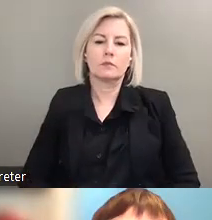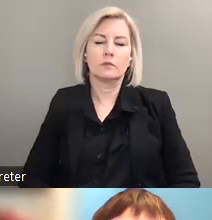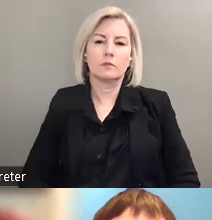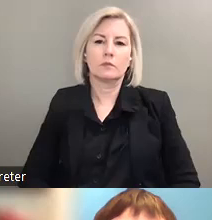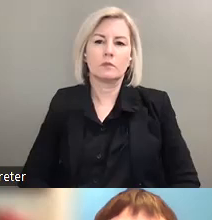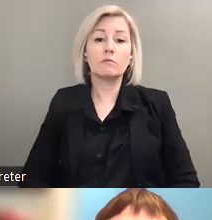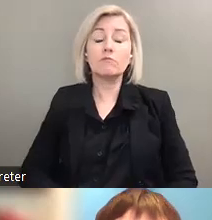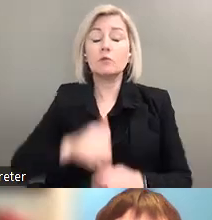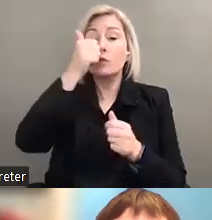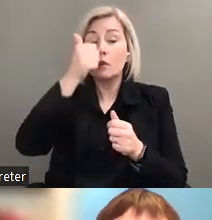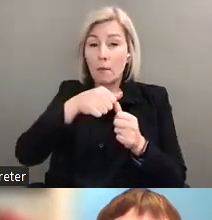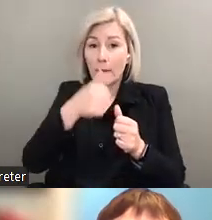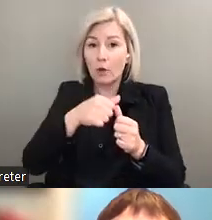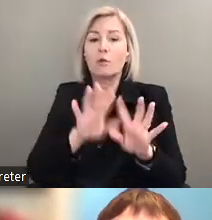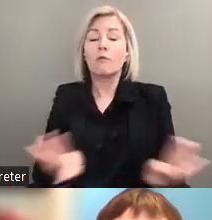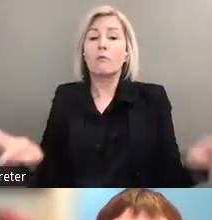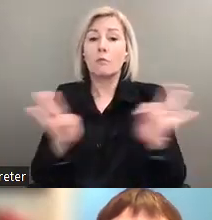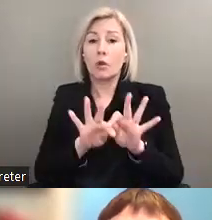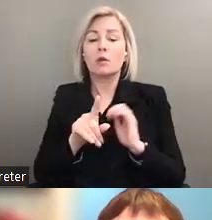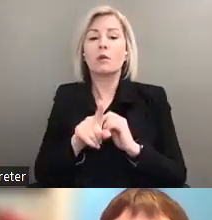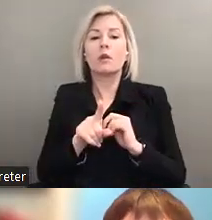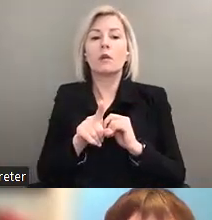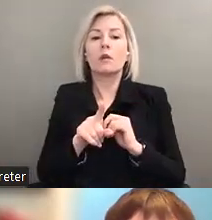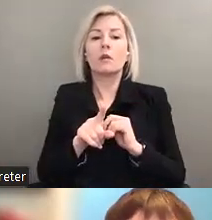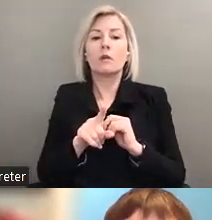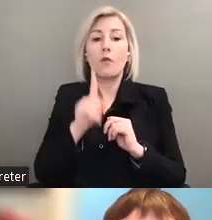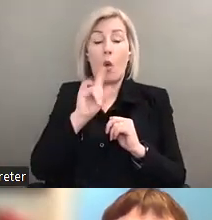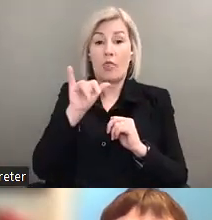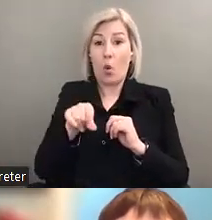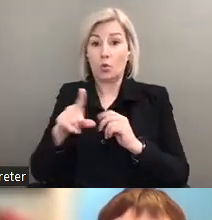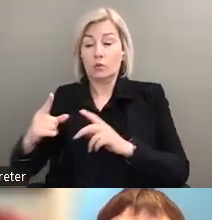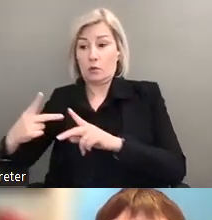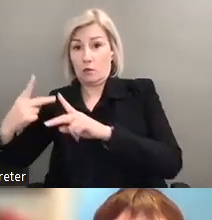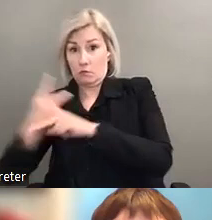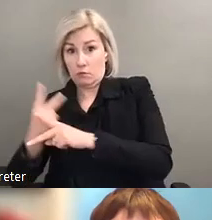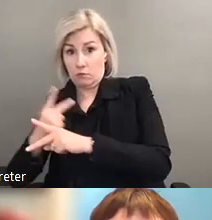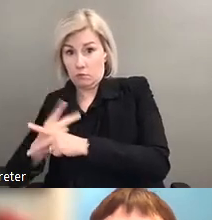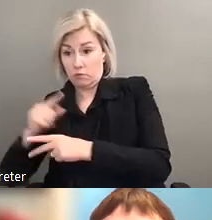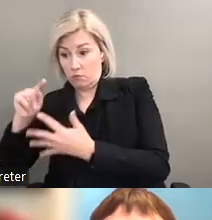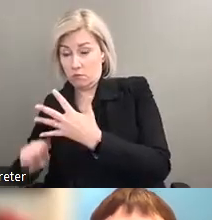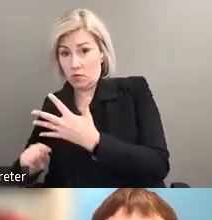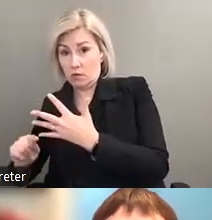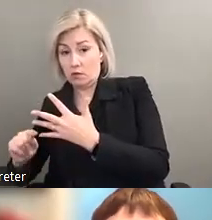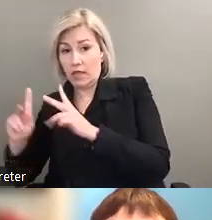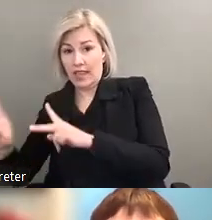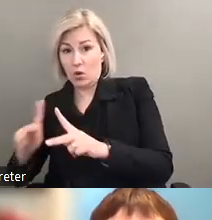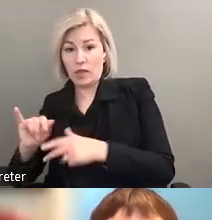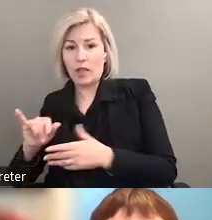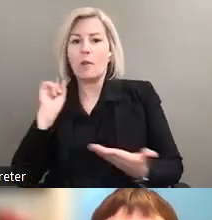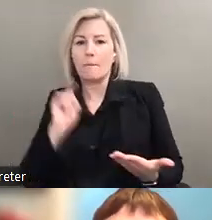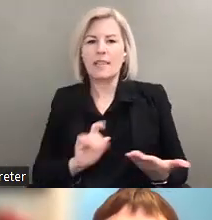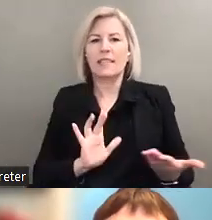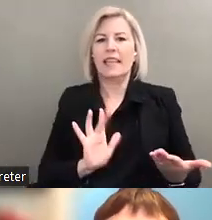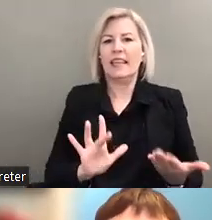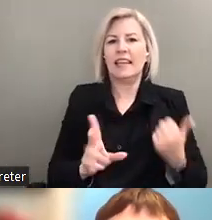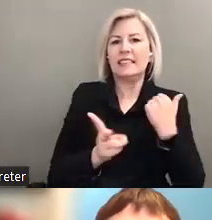Do remember that in order for these auto-populated fields to populate, you need to hit Save Draft,